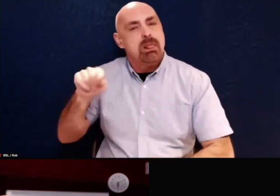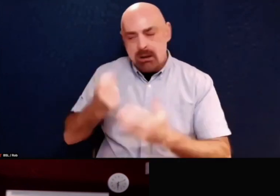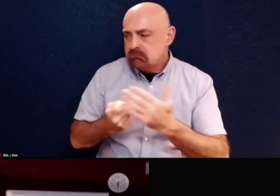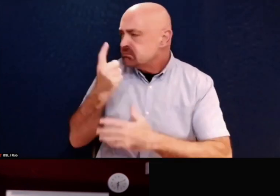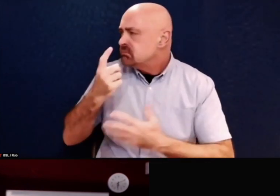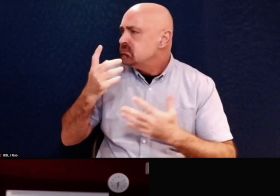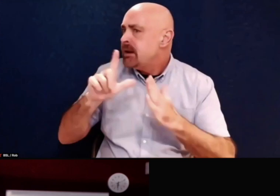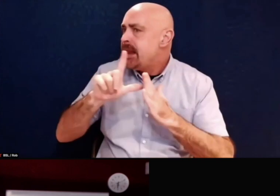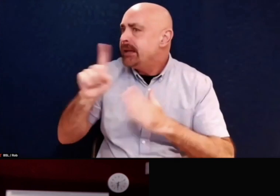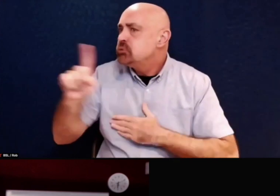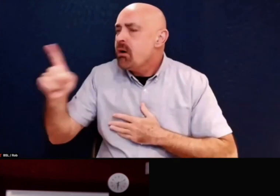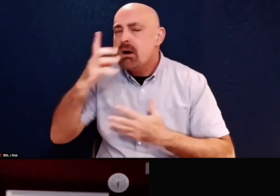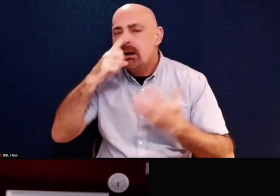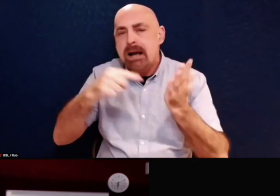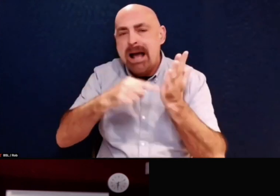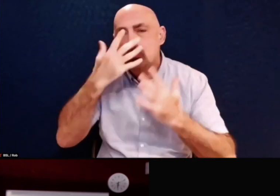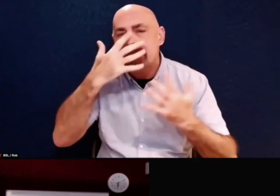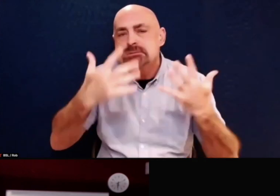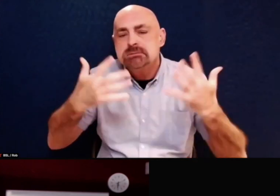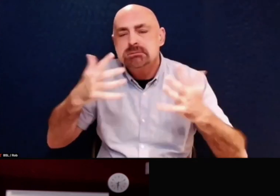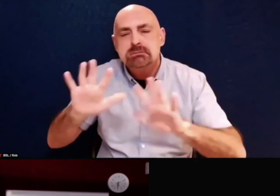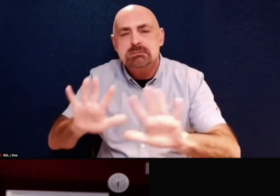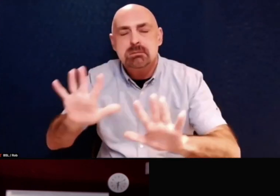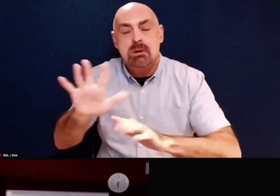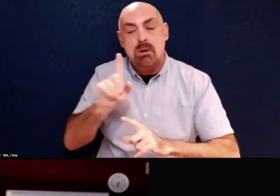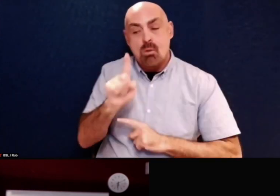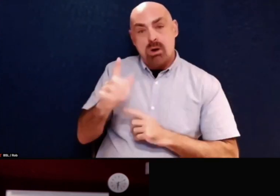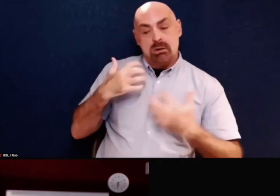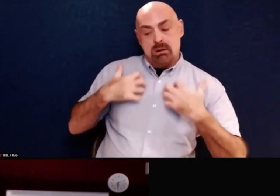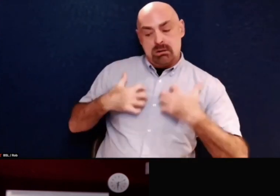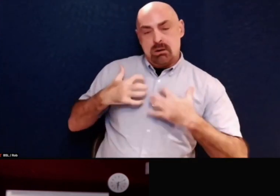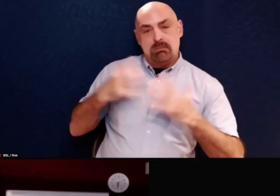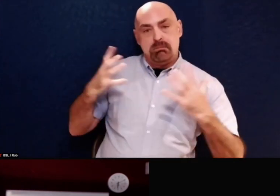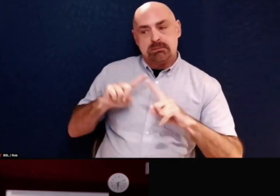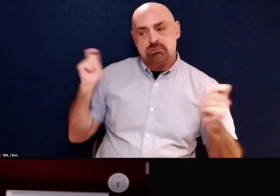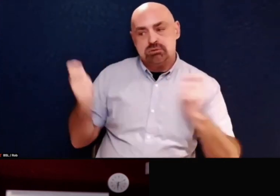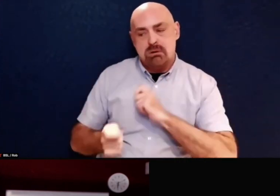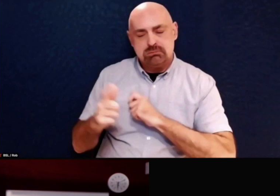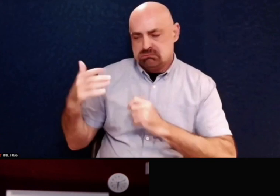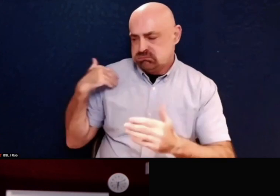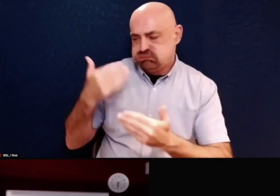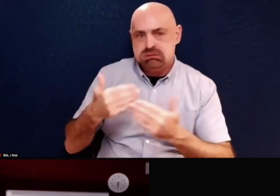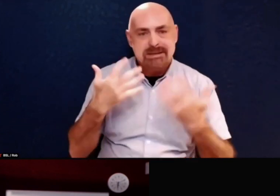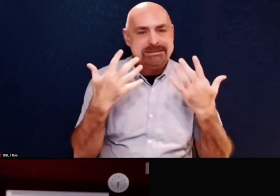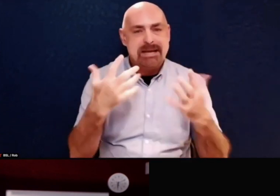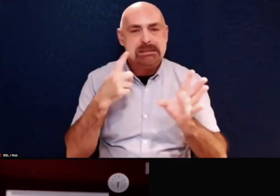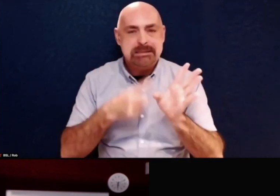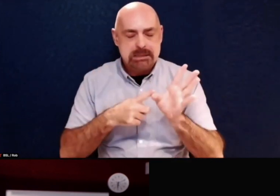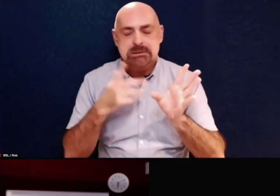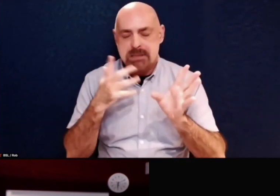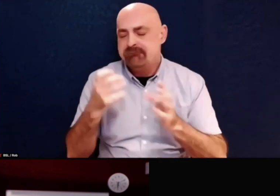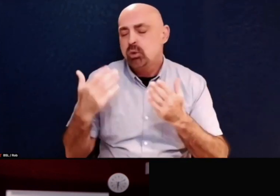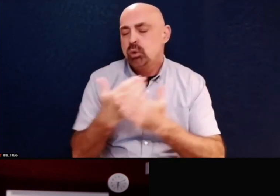later adolescence. I think one of the really interesting changes in the field over the last probably 10 years has been